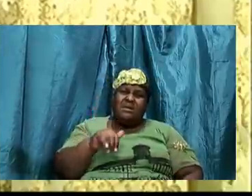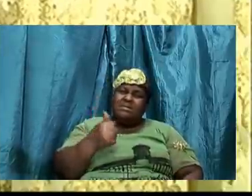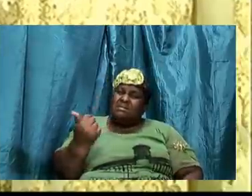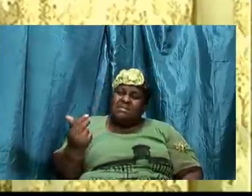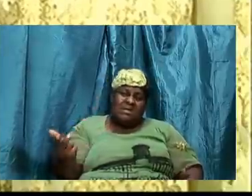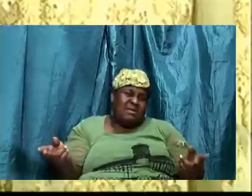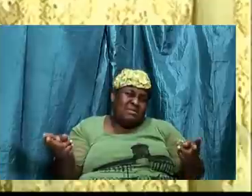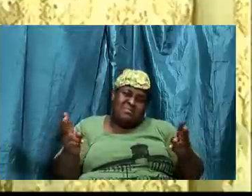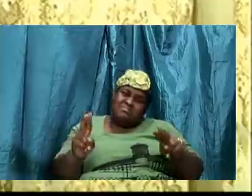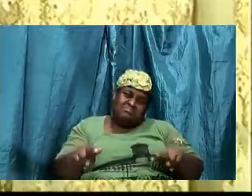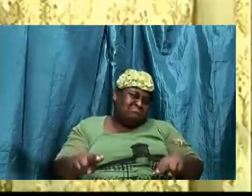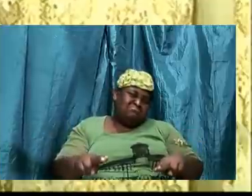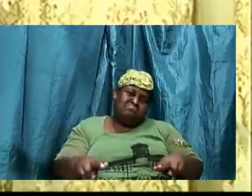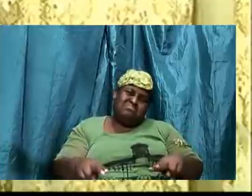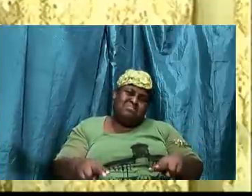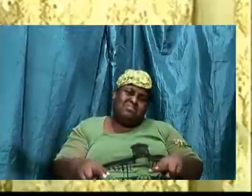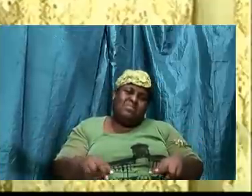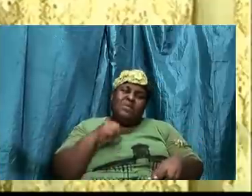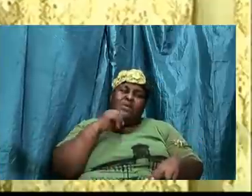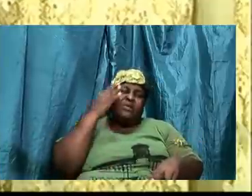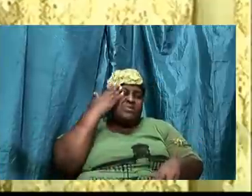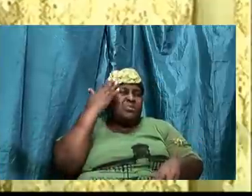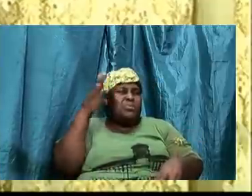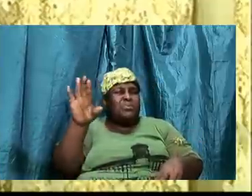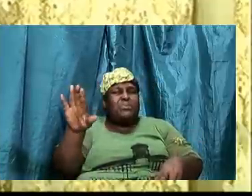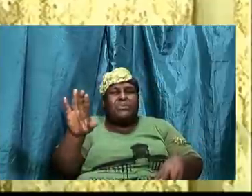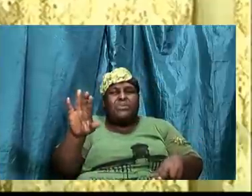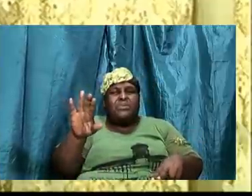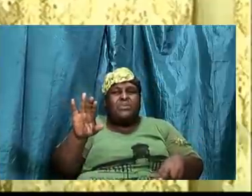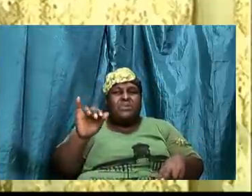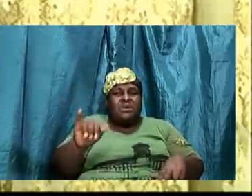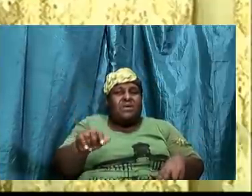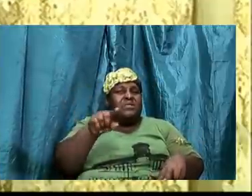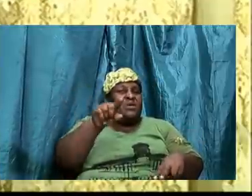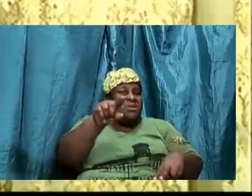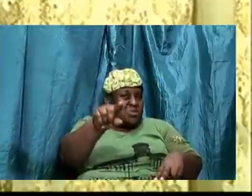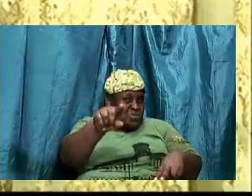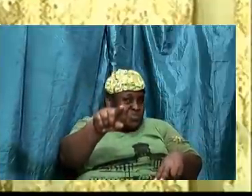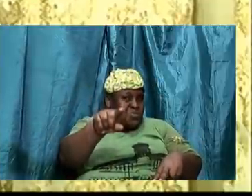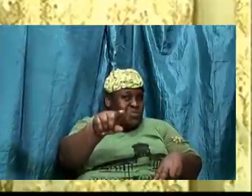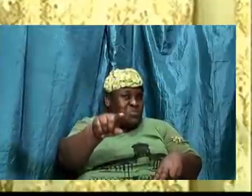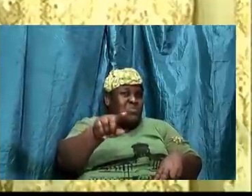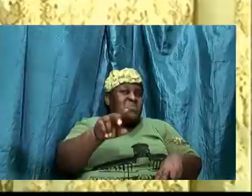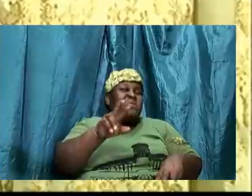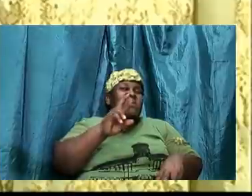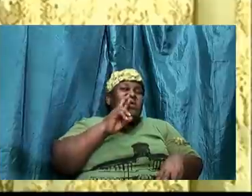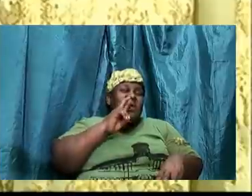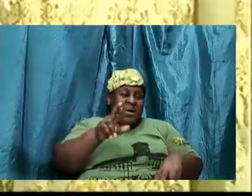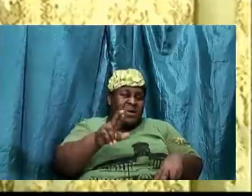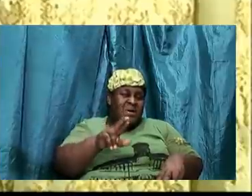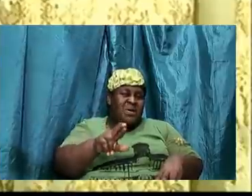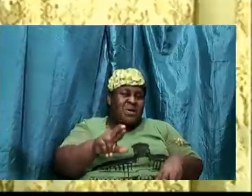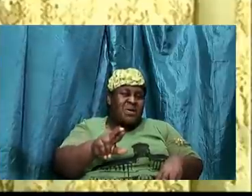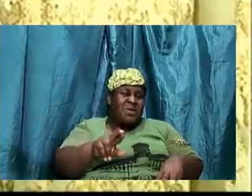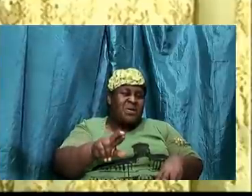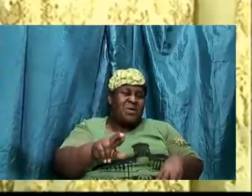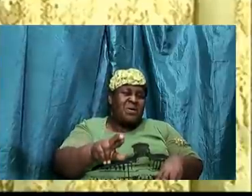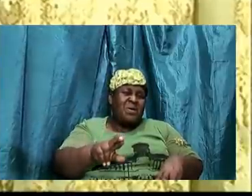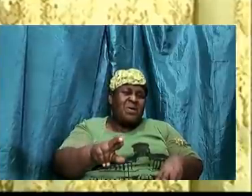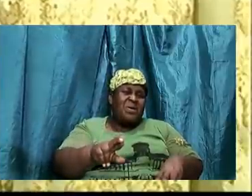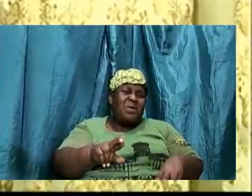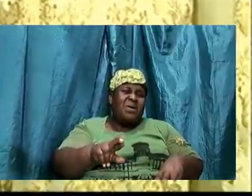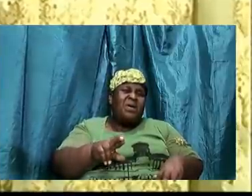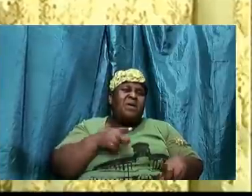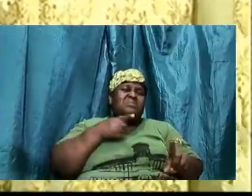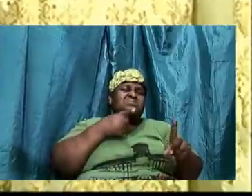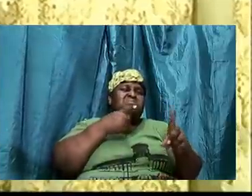happening, not knowing that you are a target. When I say you are a target, I'm talking about the child of God. You